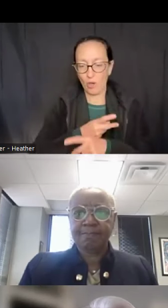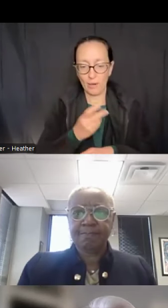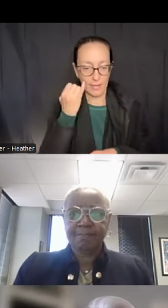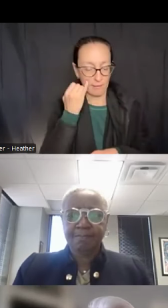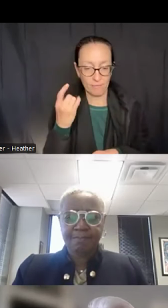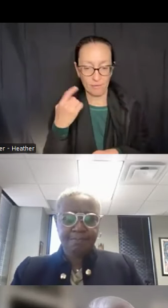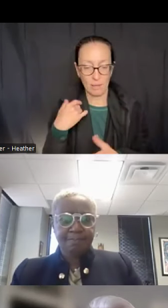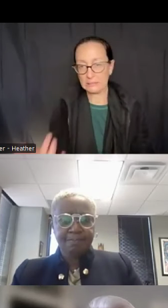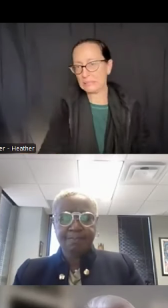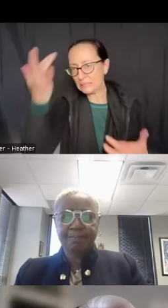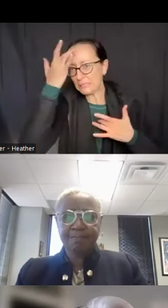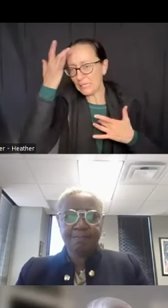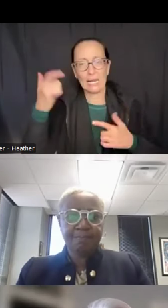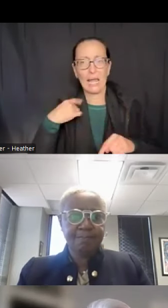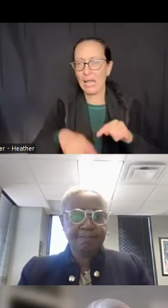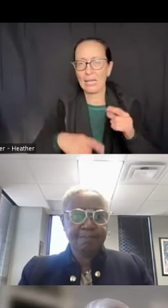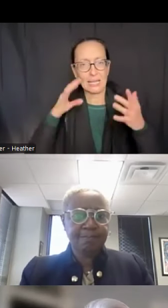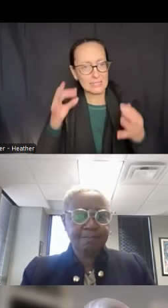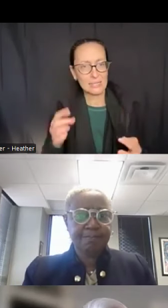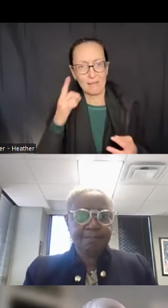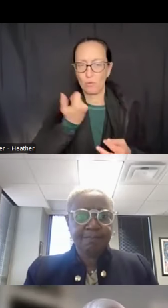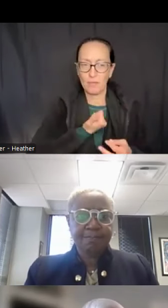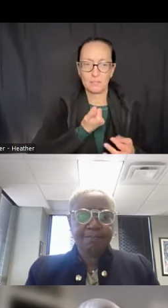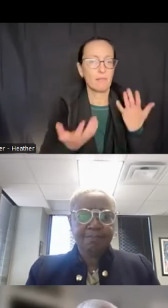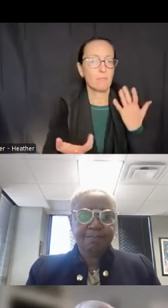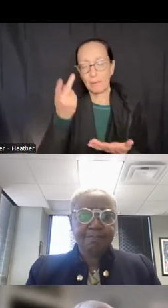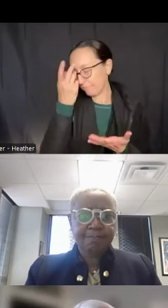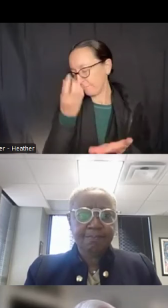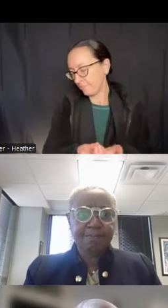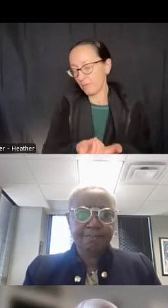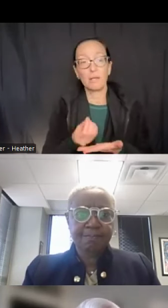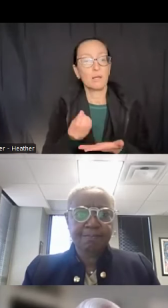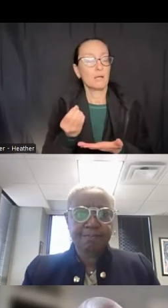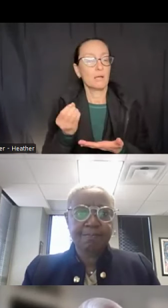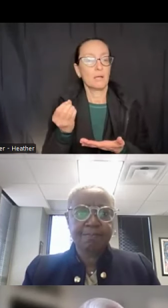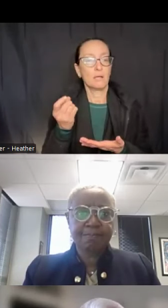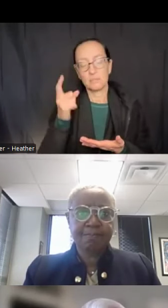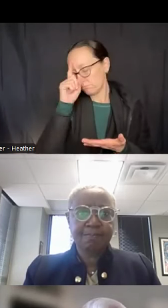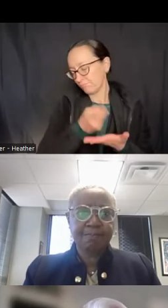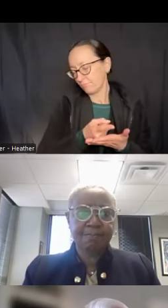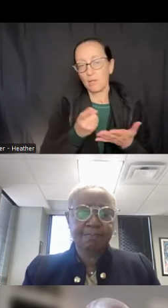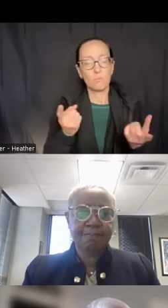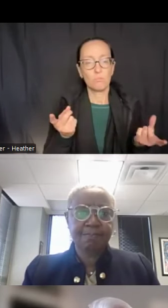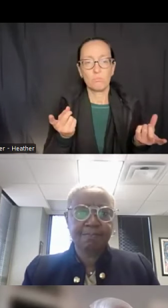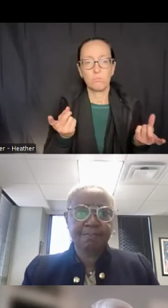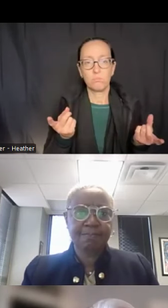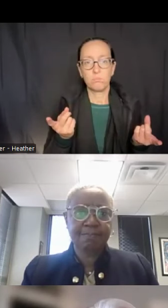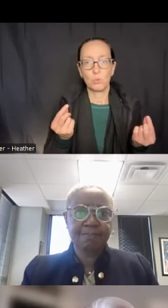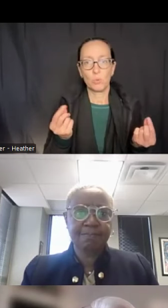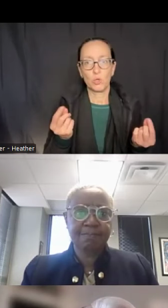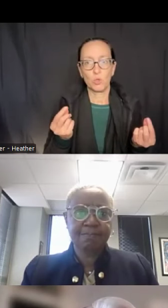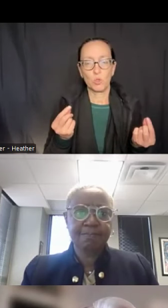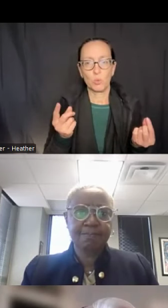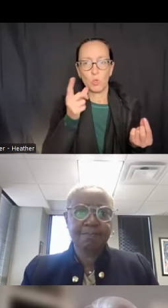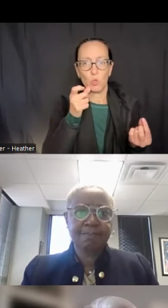If you get very ill and cannot make decisions, let's say you're unconscious, if you go into a coma, what do you want done at that point in time, and who gets to make